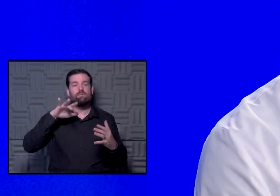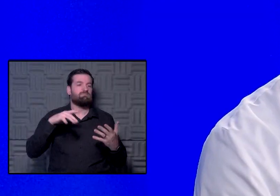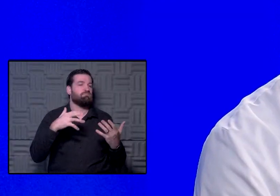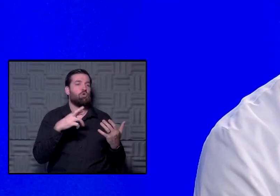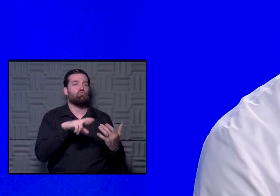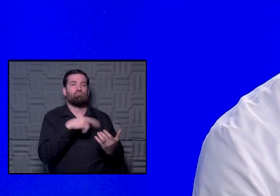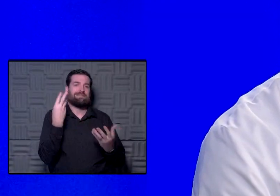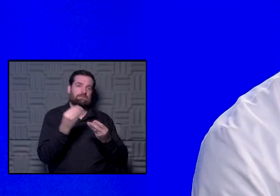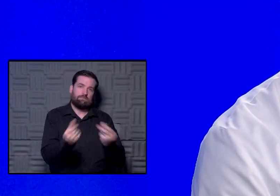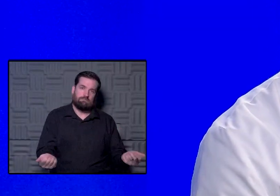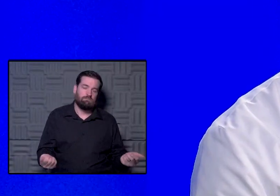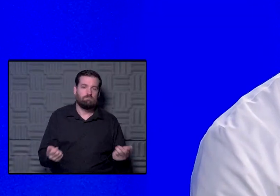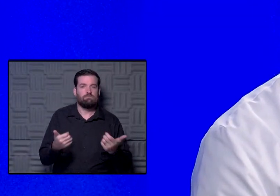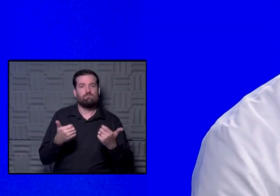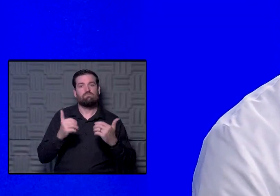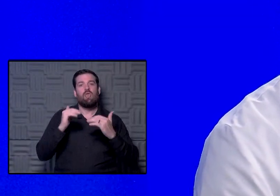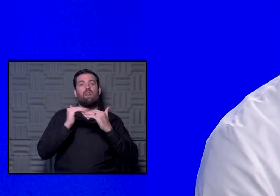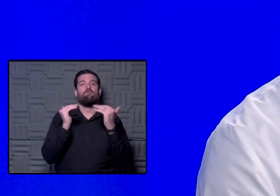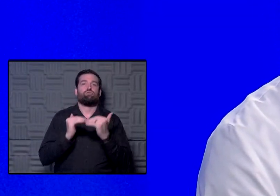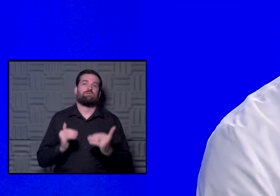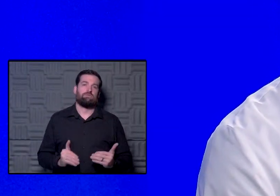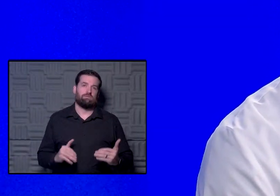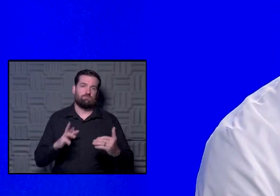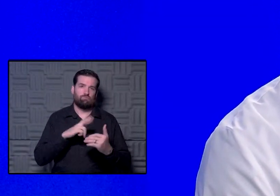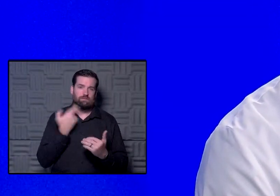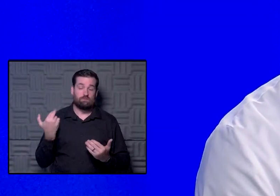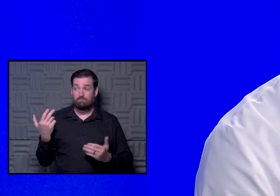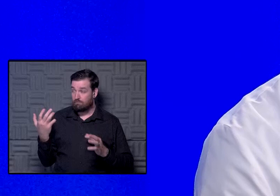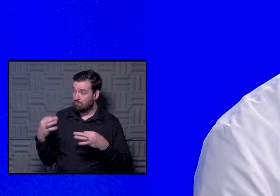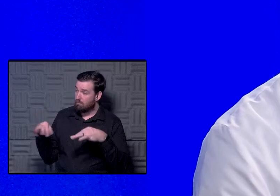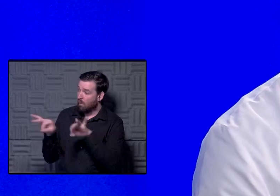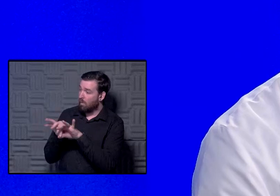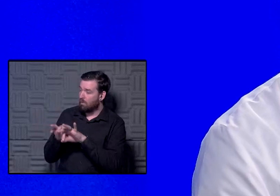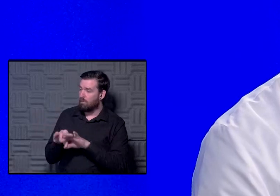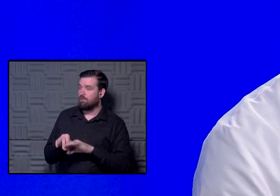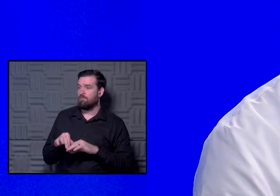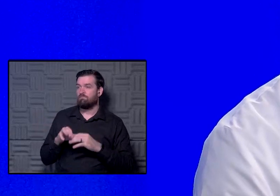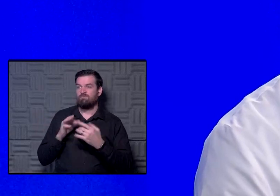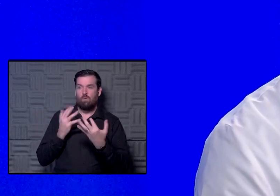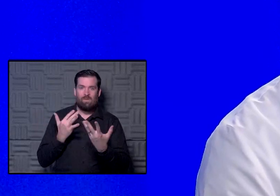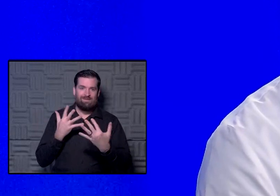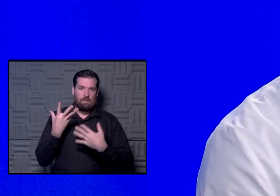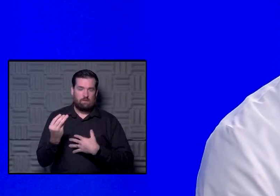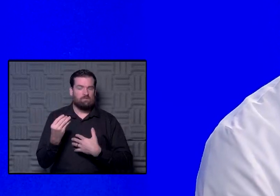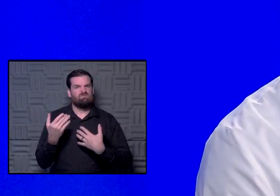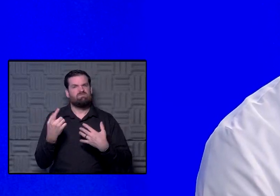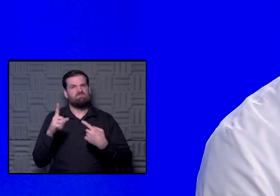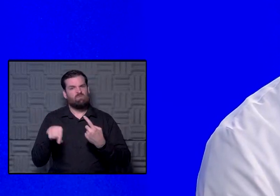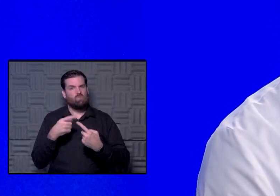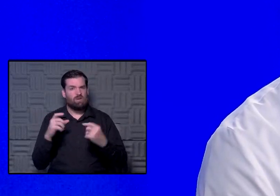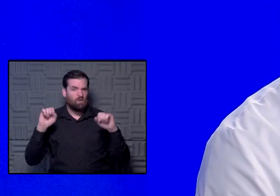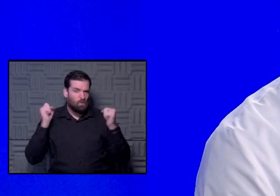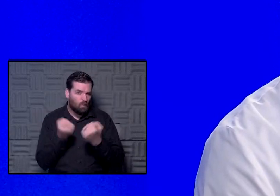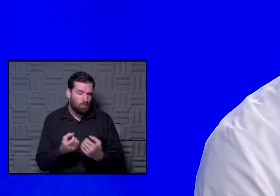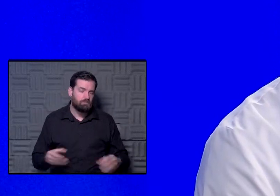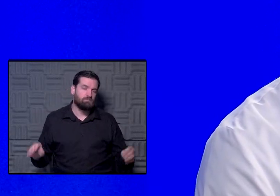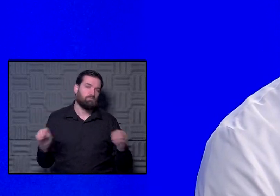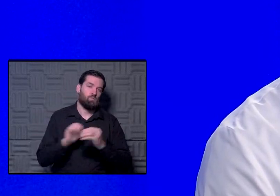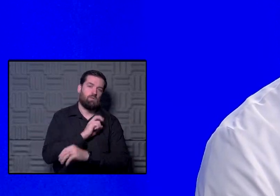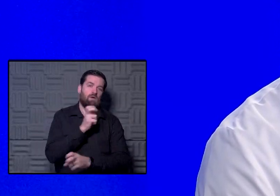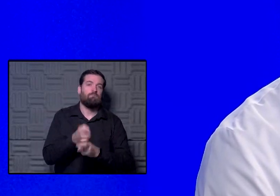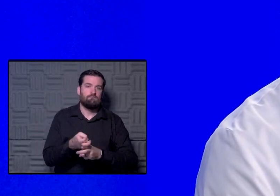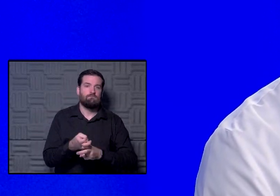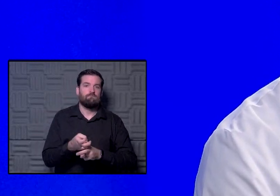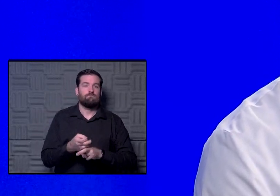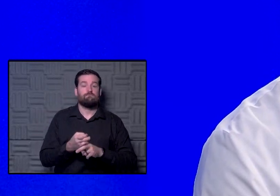risk mitigation and levels of risk. It is important, as you said, if you can be waiting outside. Obviously, when it's cold, it's going to be more difficult. But